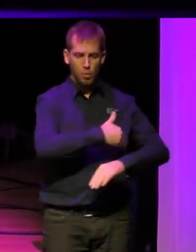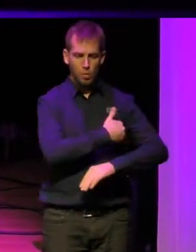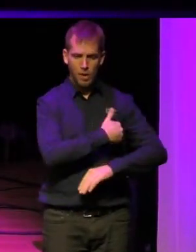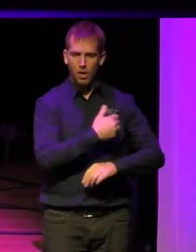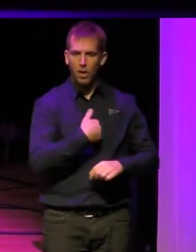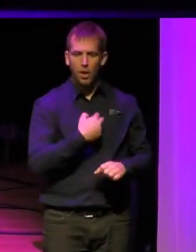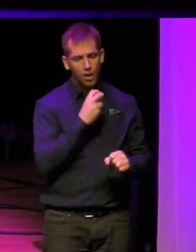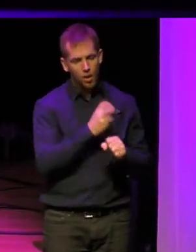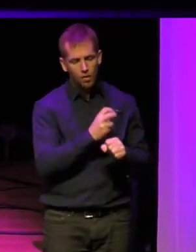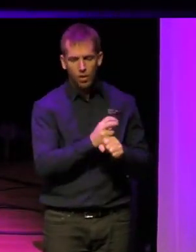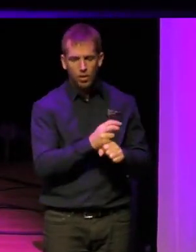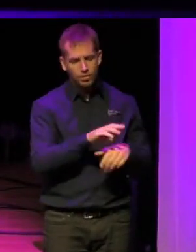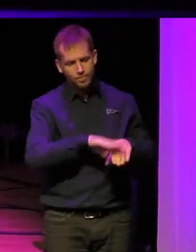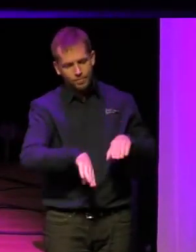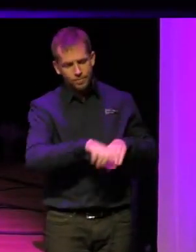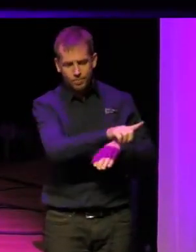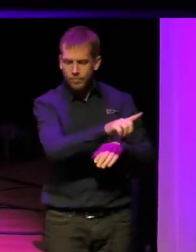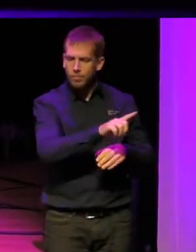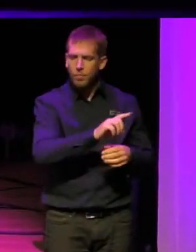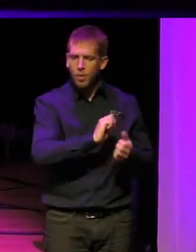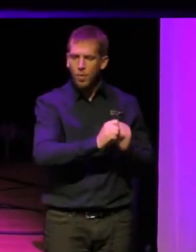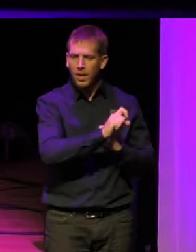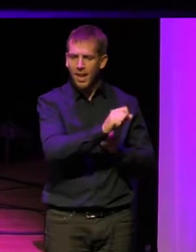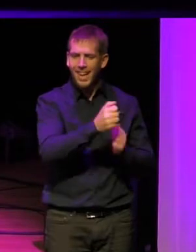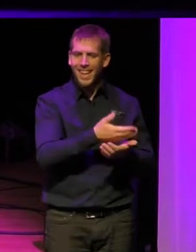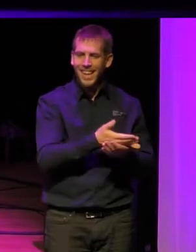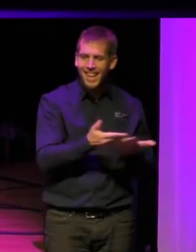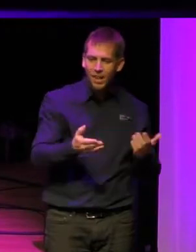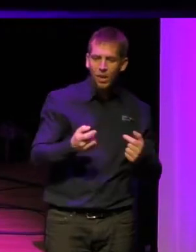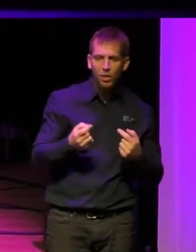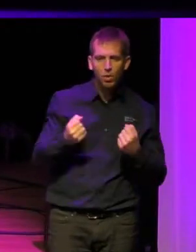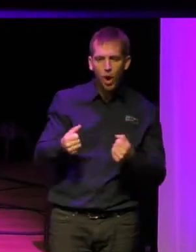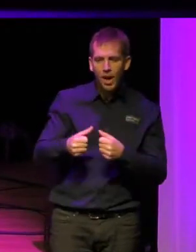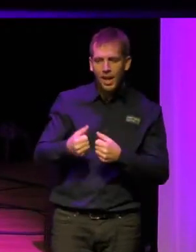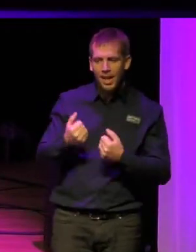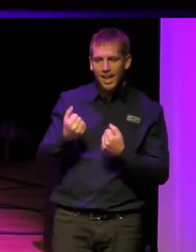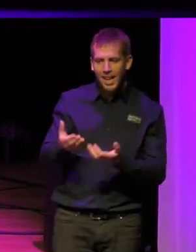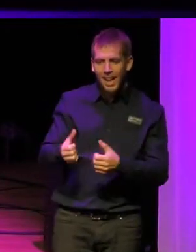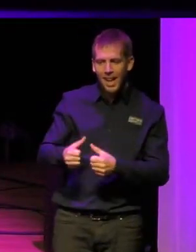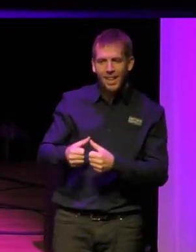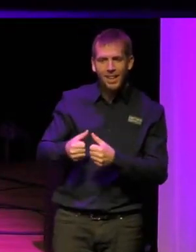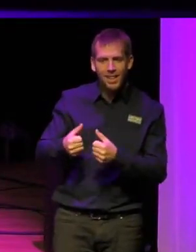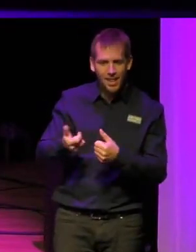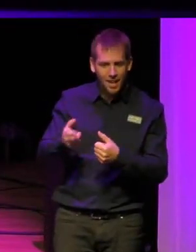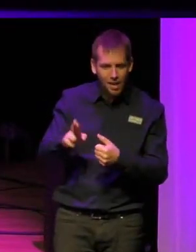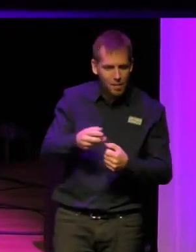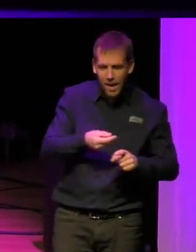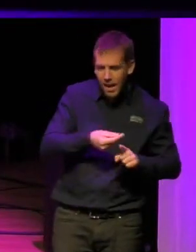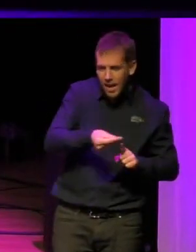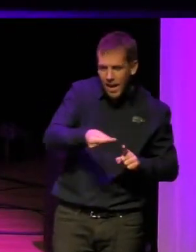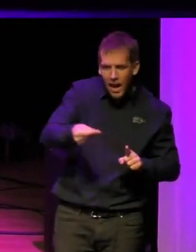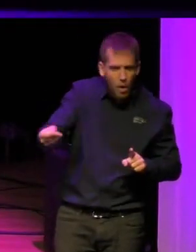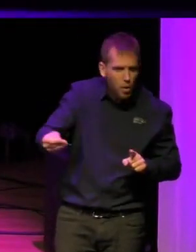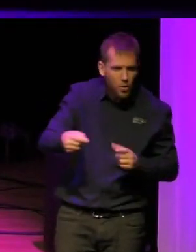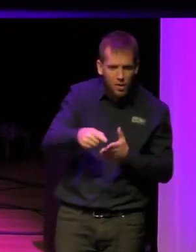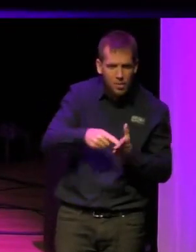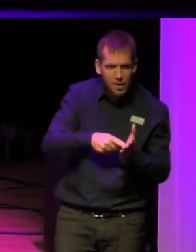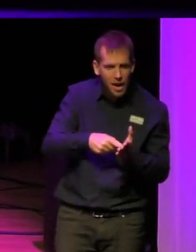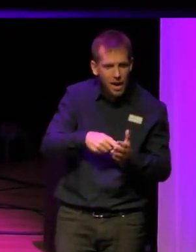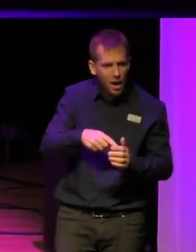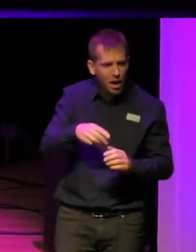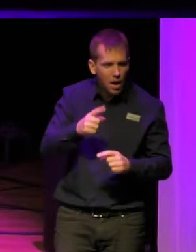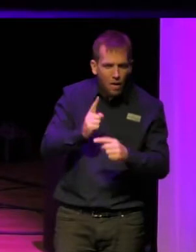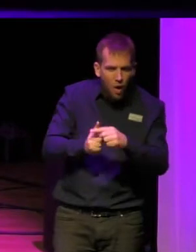delivering state-funded food parcels a week before elections, the day before